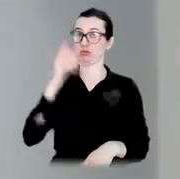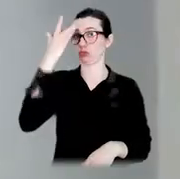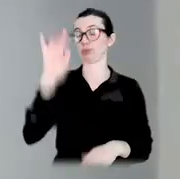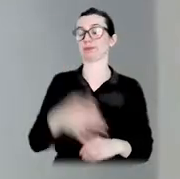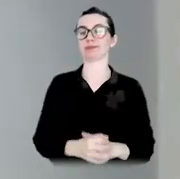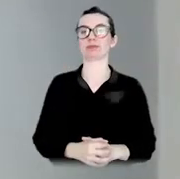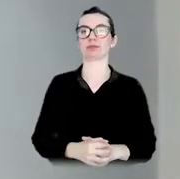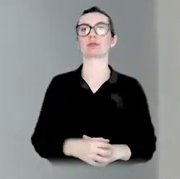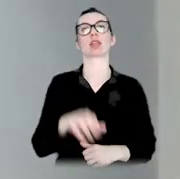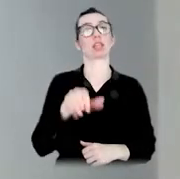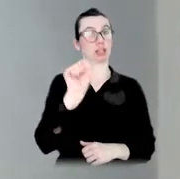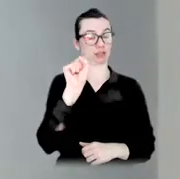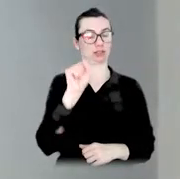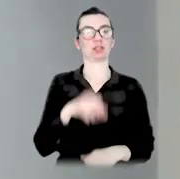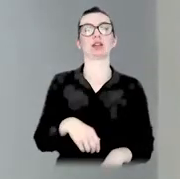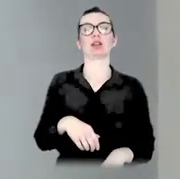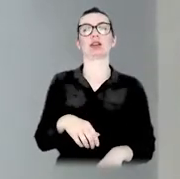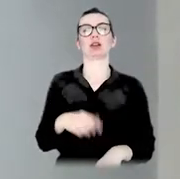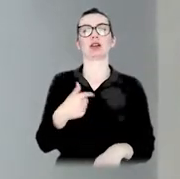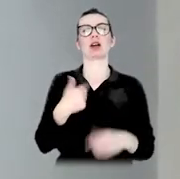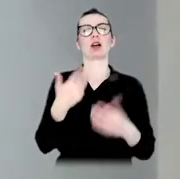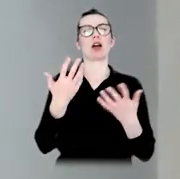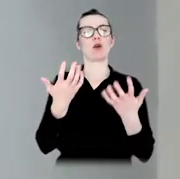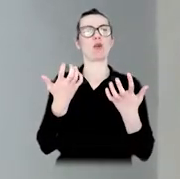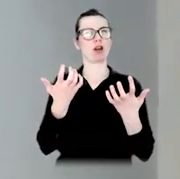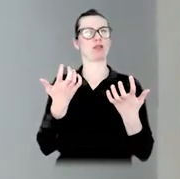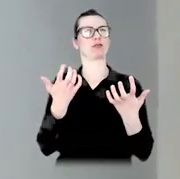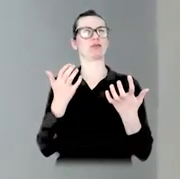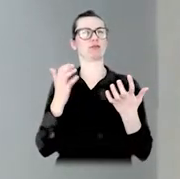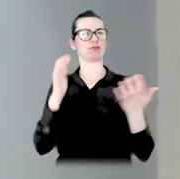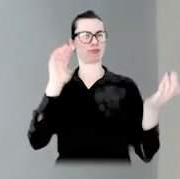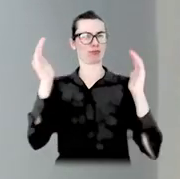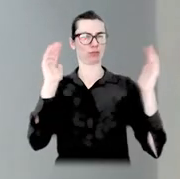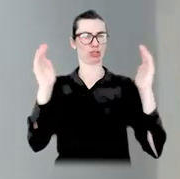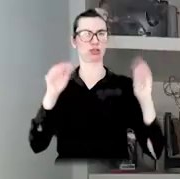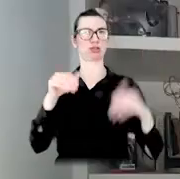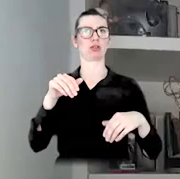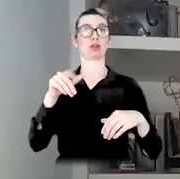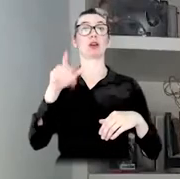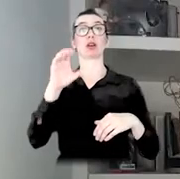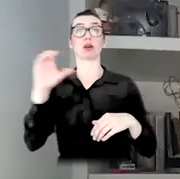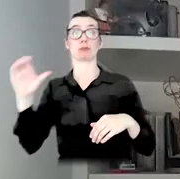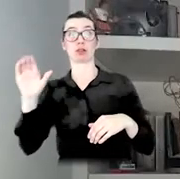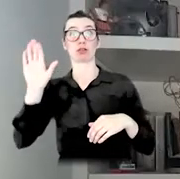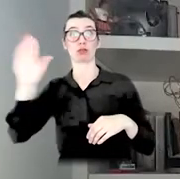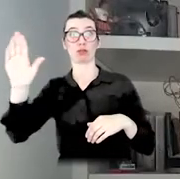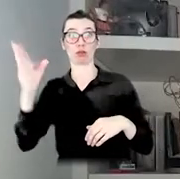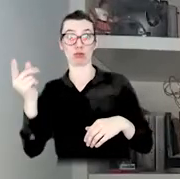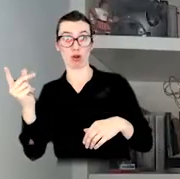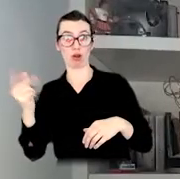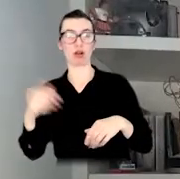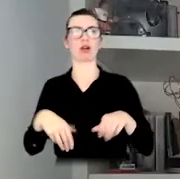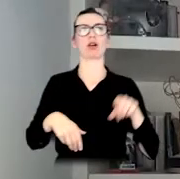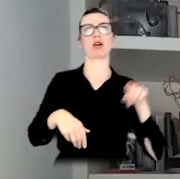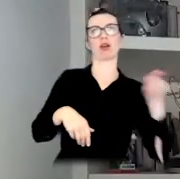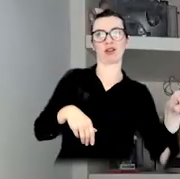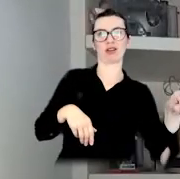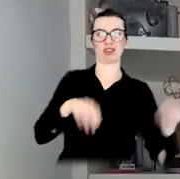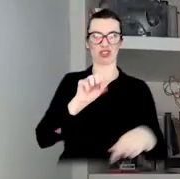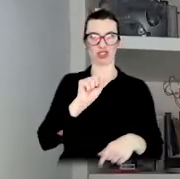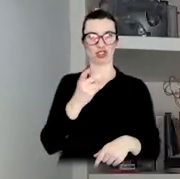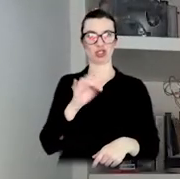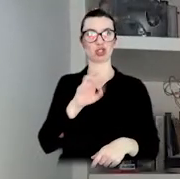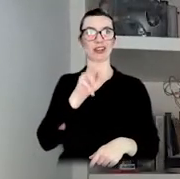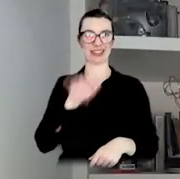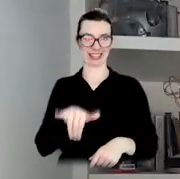And I kind of want to transfer from the temperament of dogs that we see come out of Canine Companions to what Shirley and Lynette are